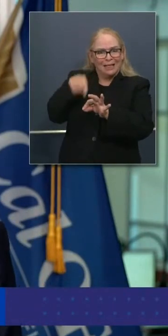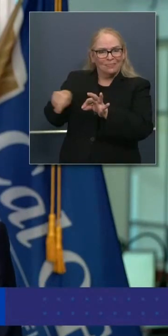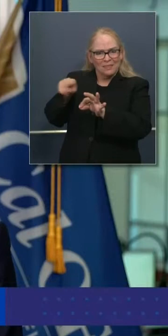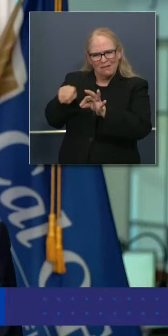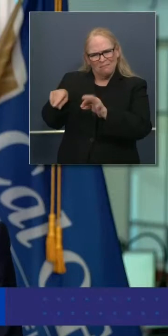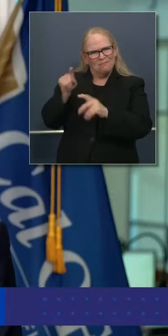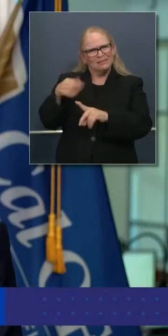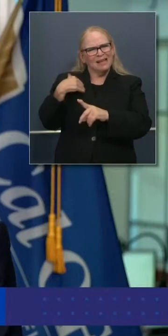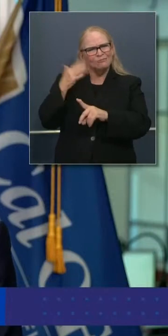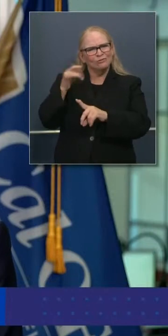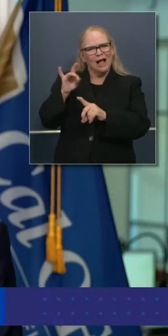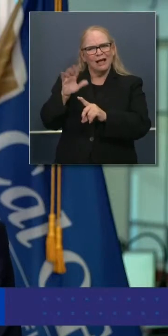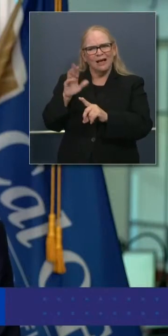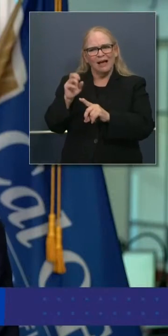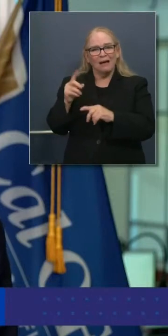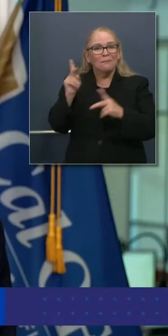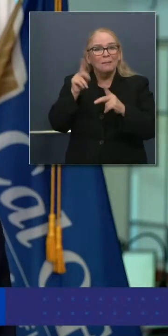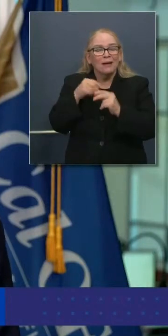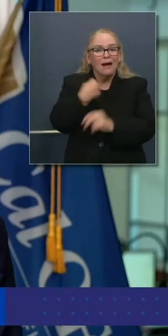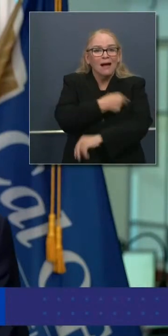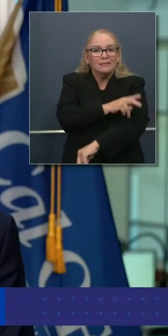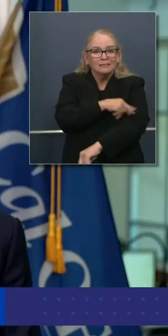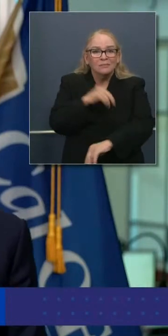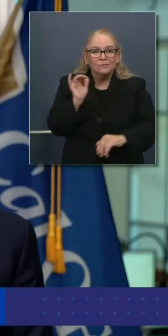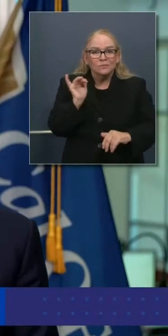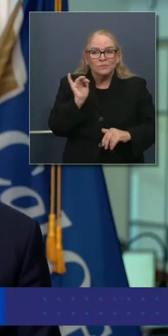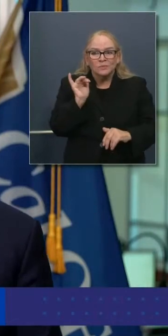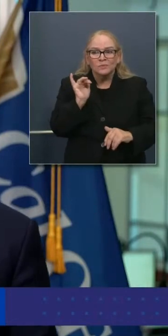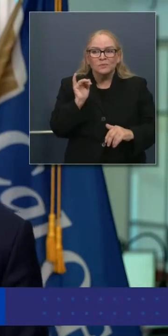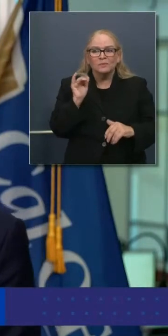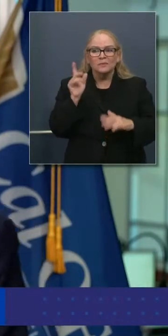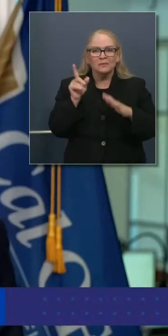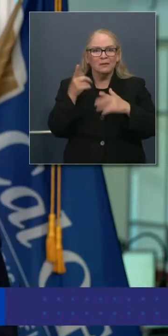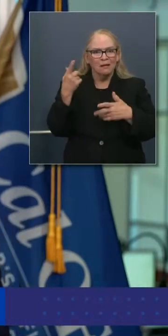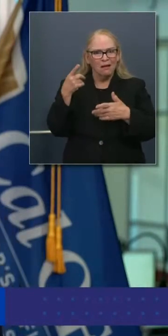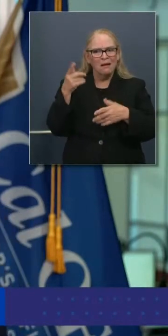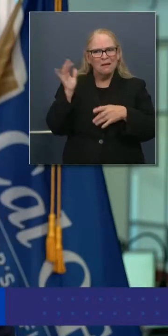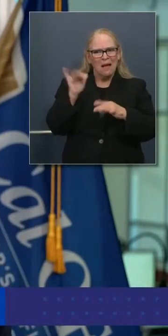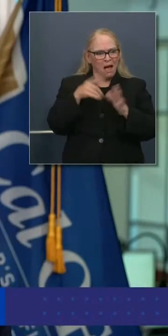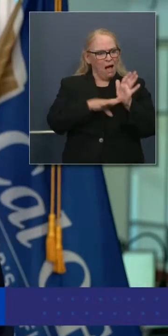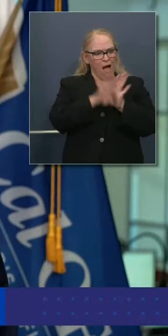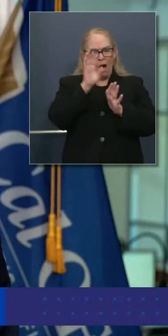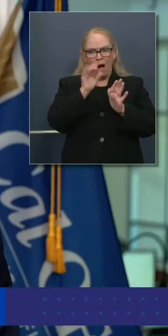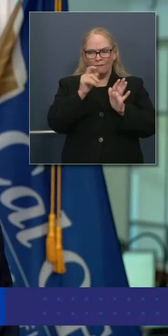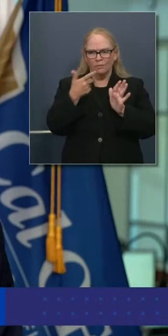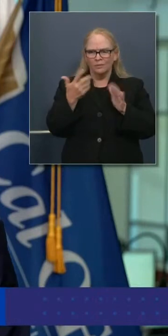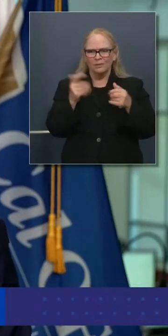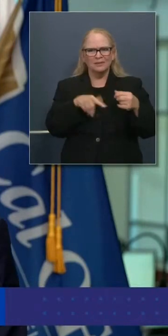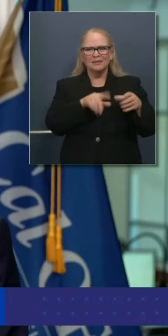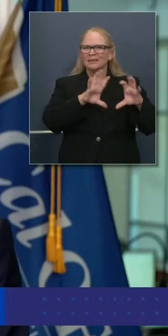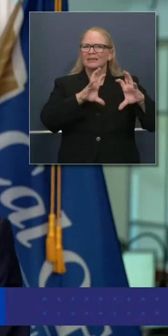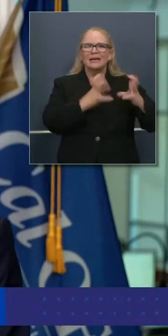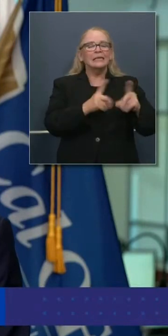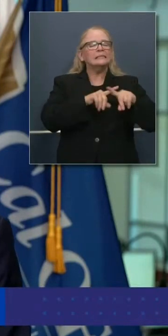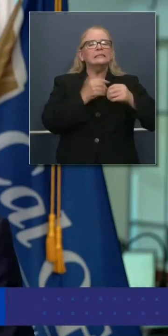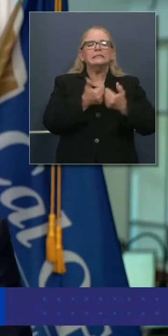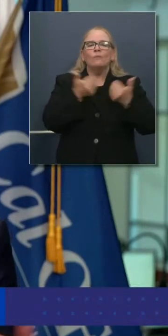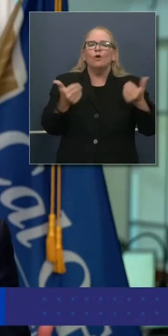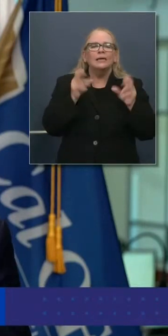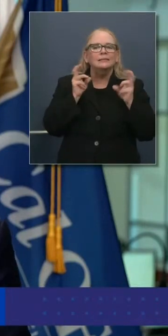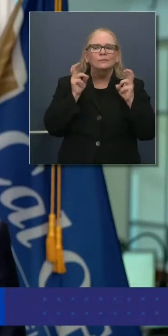healthcare workers during the peak of this pandemic. So I separate those two, but the question, I think, is a very warranted